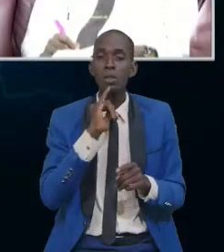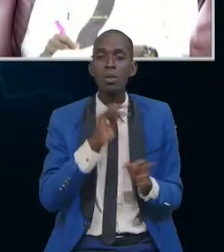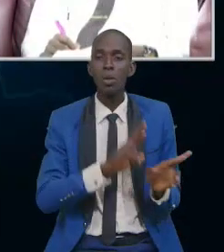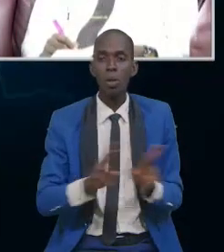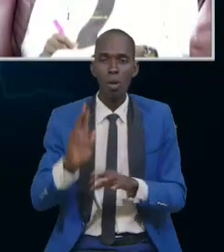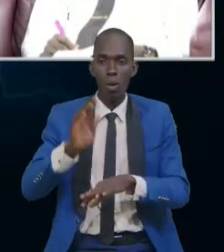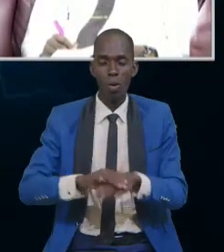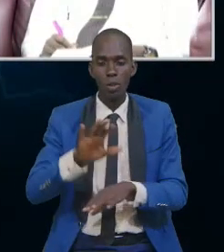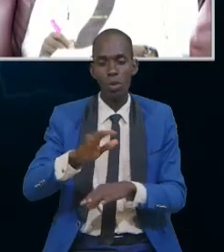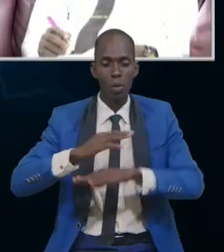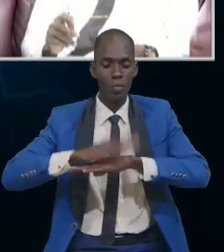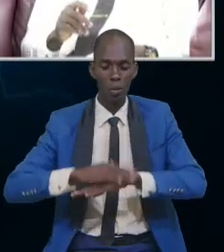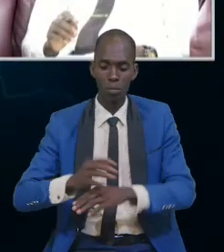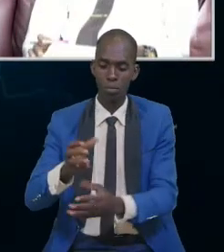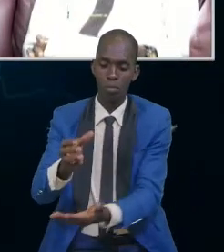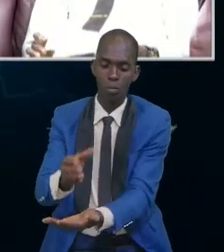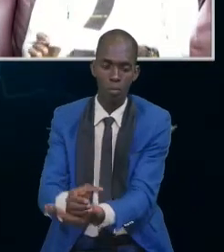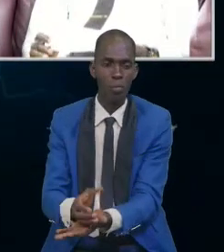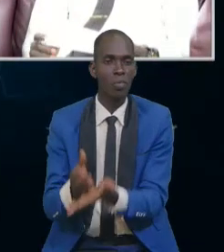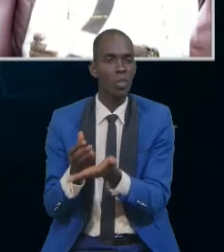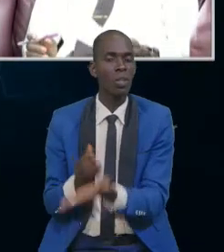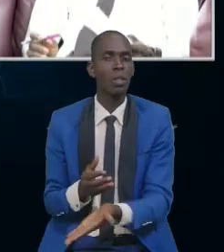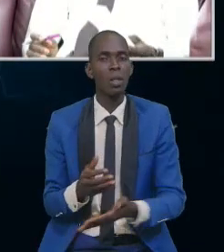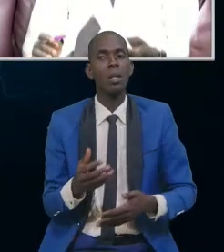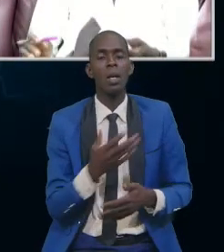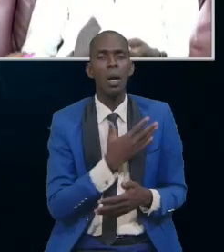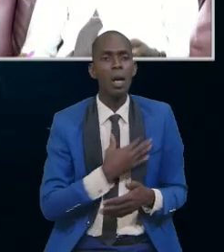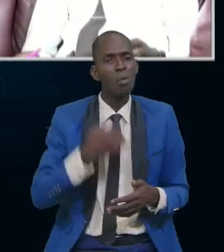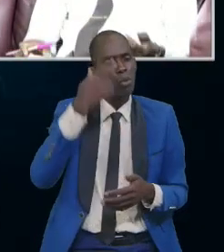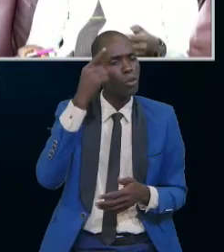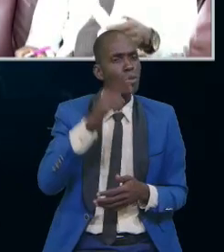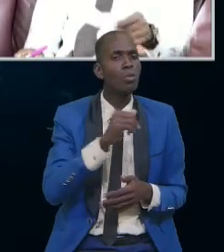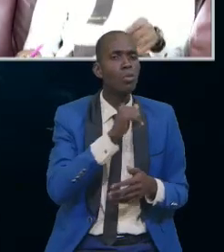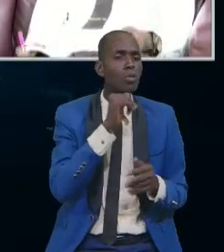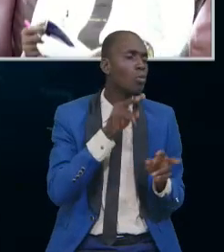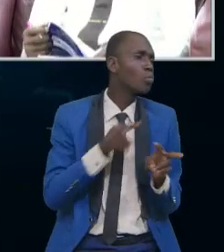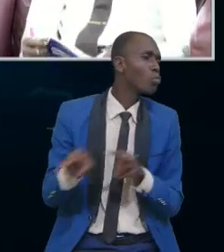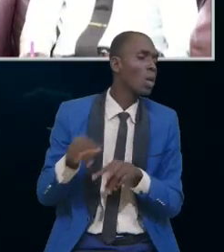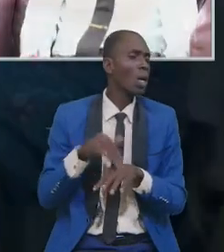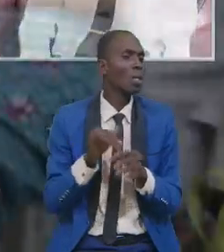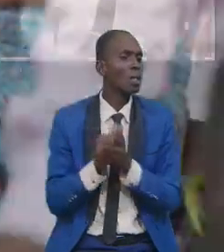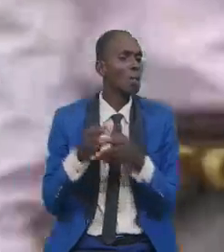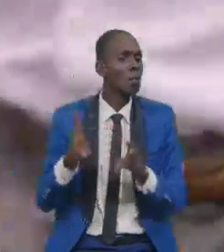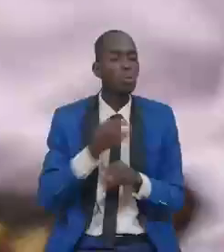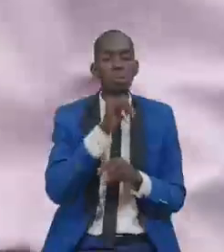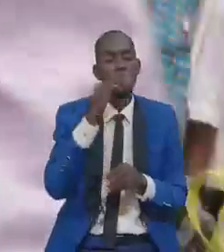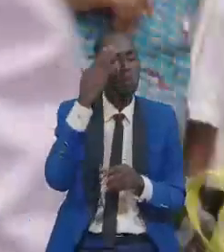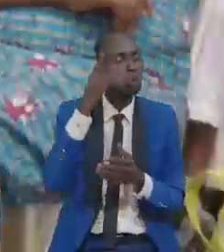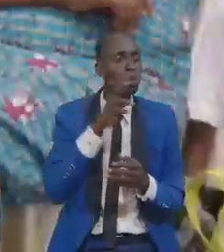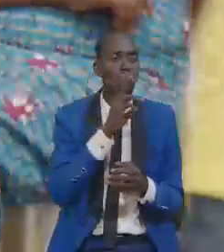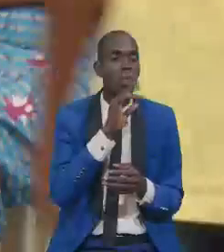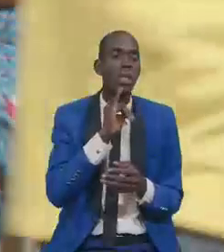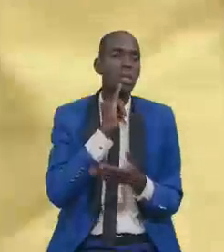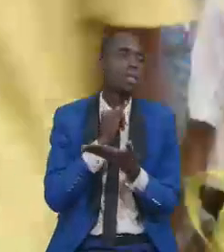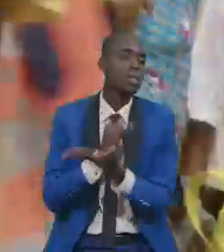good glass of water. And but because you didn't look that way, you didn't know it had been provided for you.